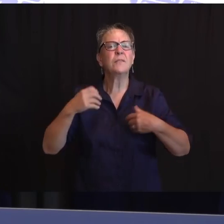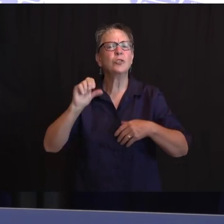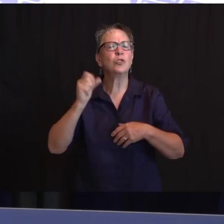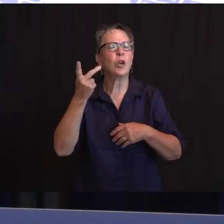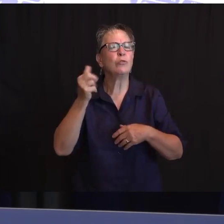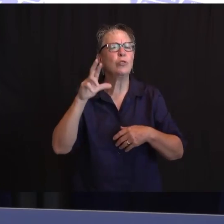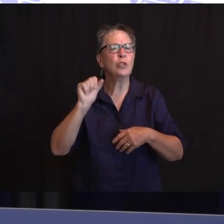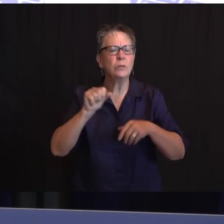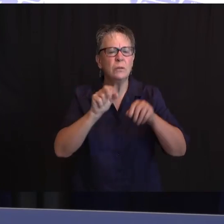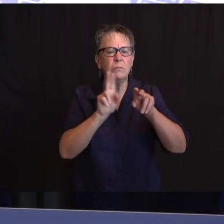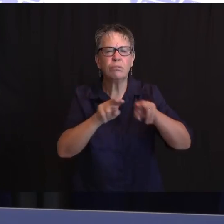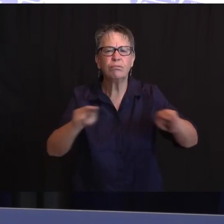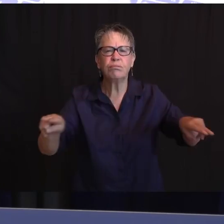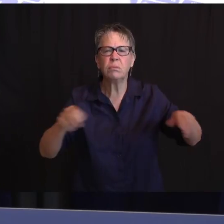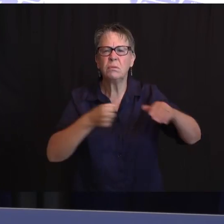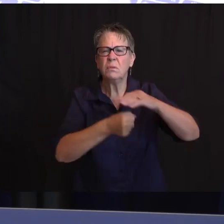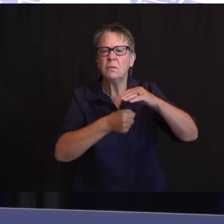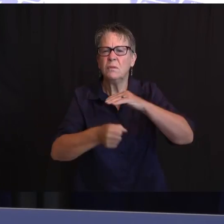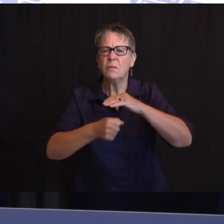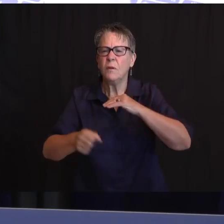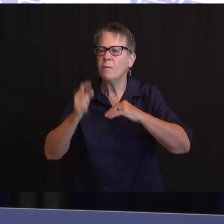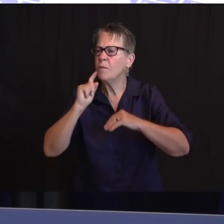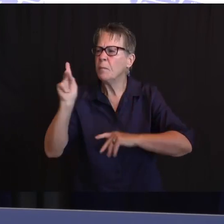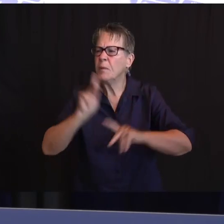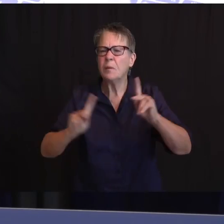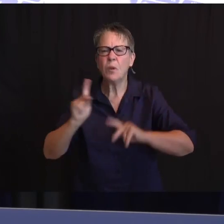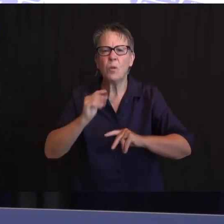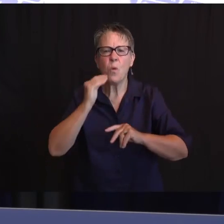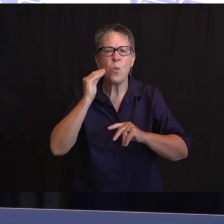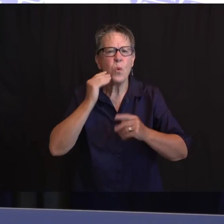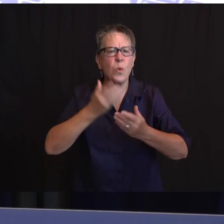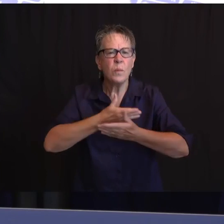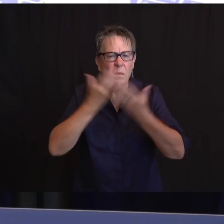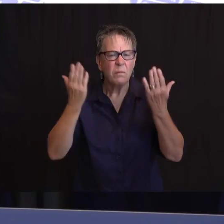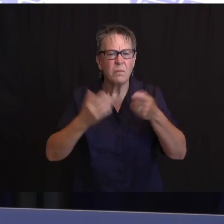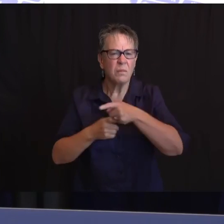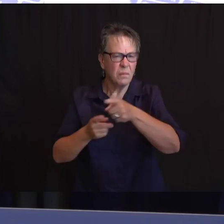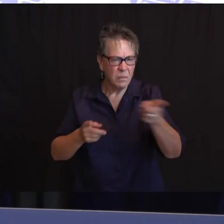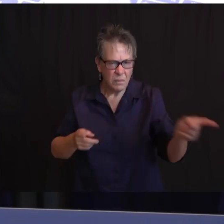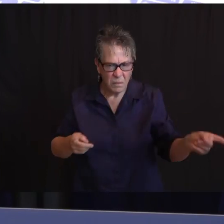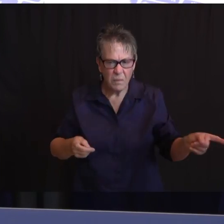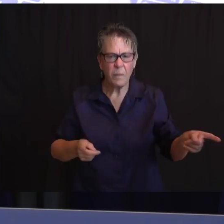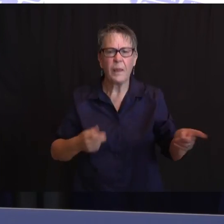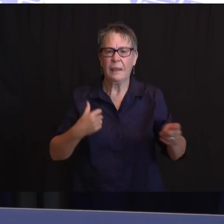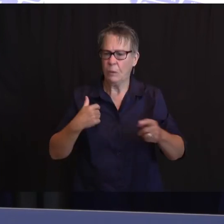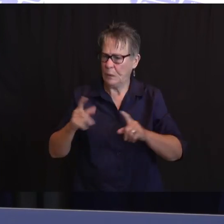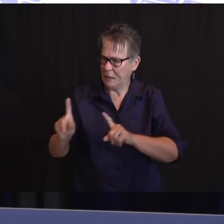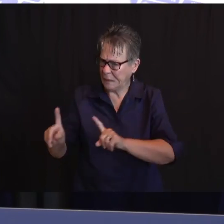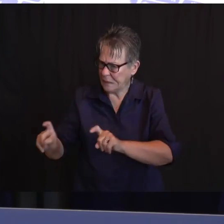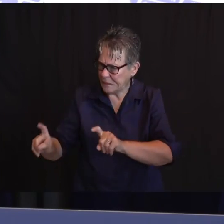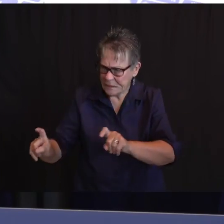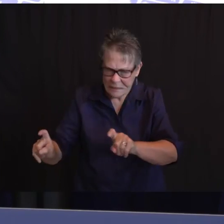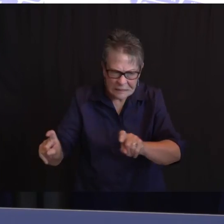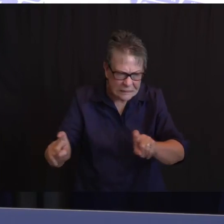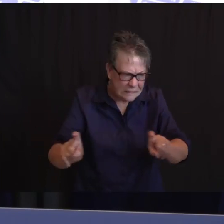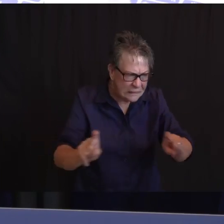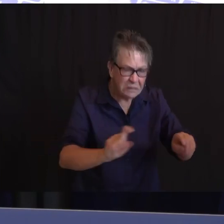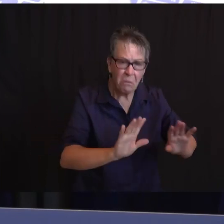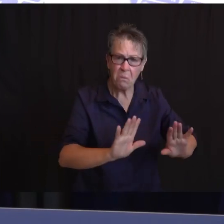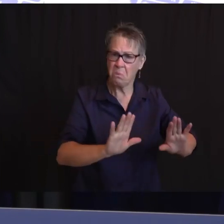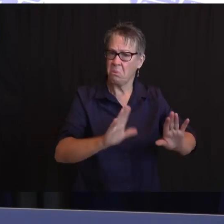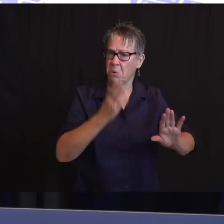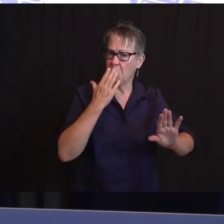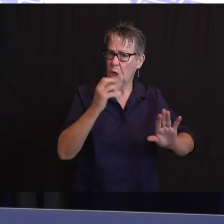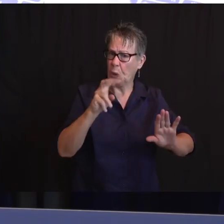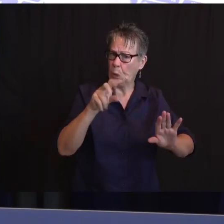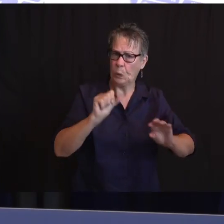testing with no reported positive results. As the governor shared, testing in our senior housing